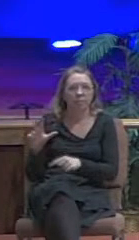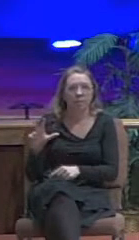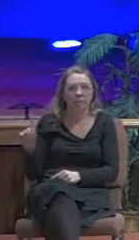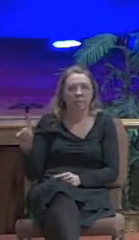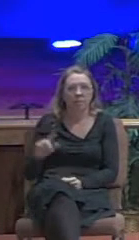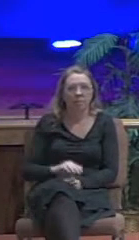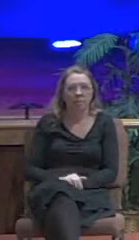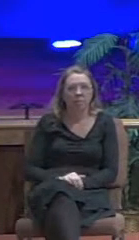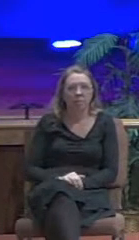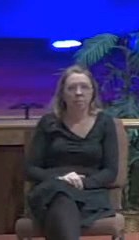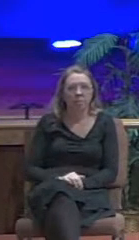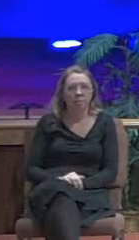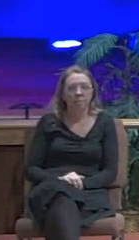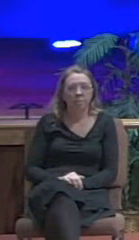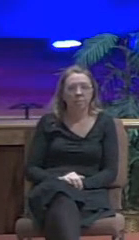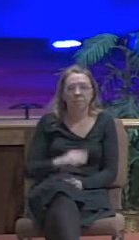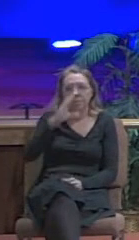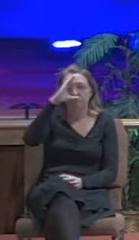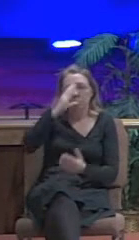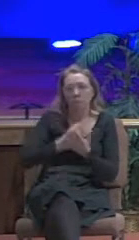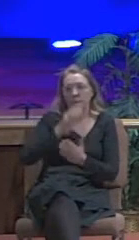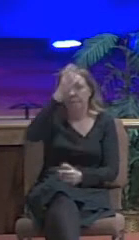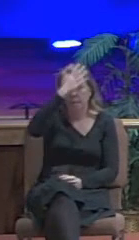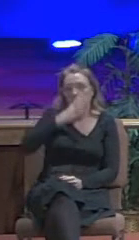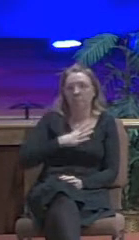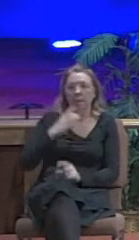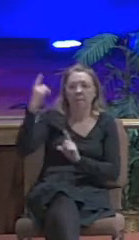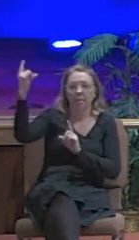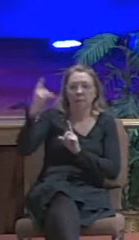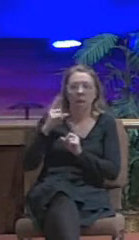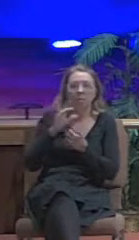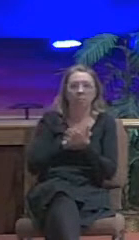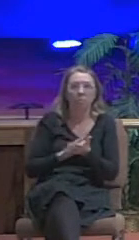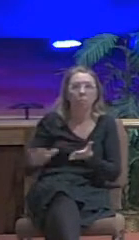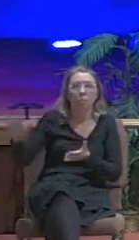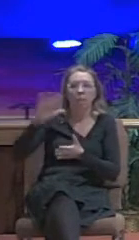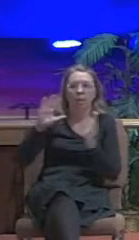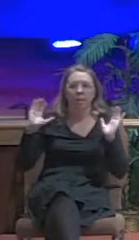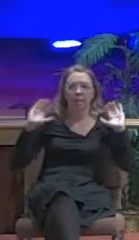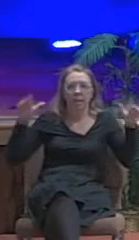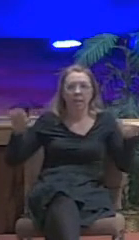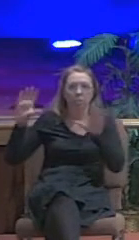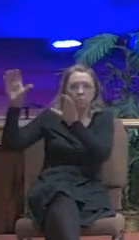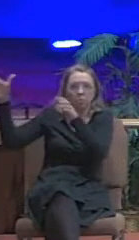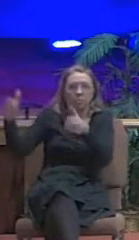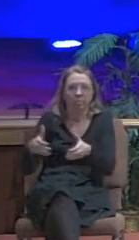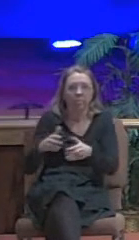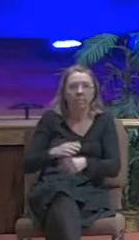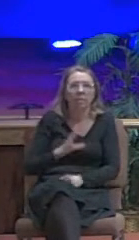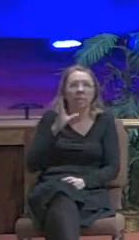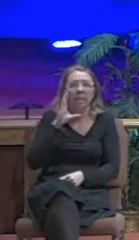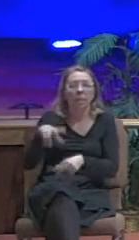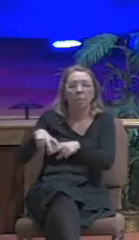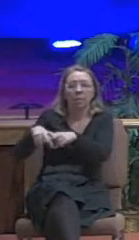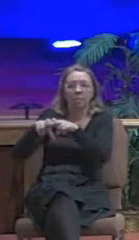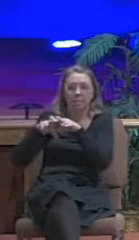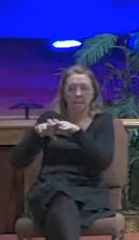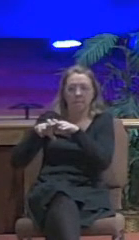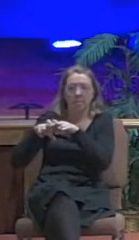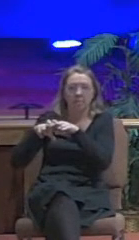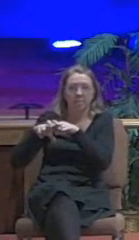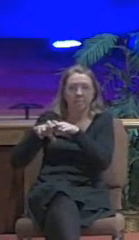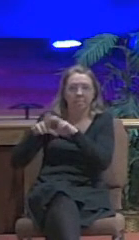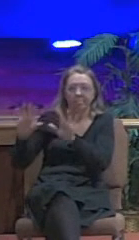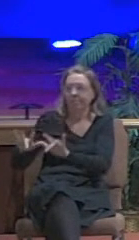When the Son of Man comes in his glory and all the angels with him, he will sit on his glorious throne. All